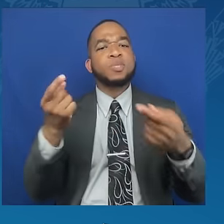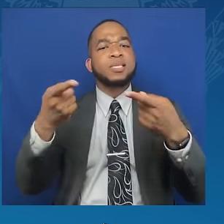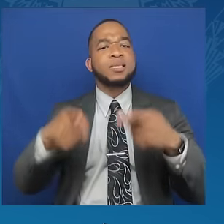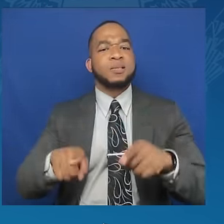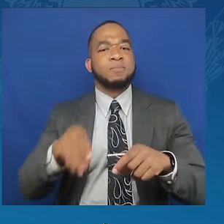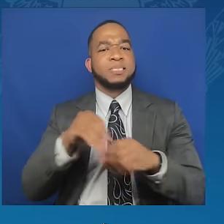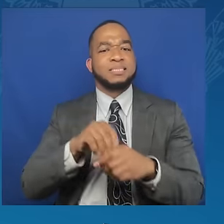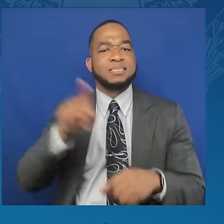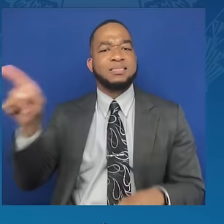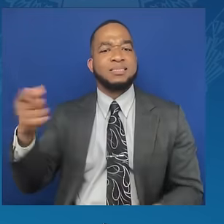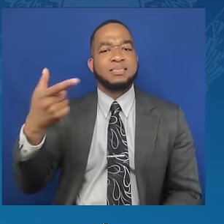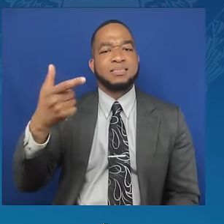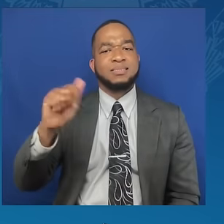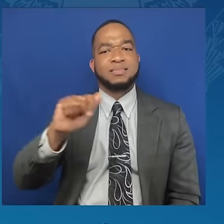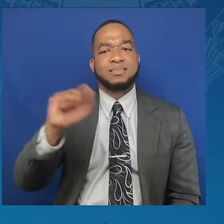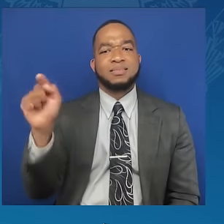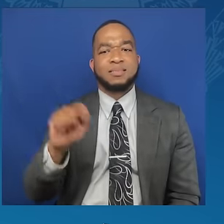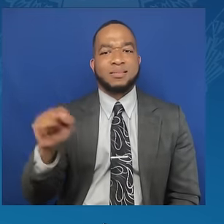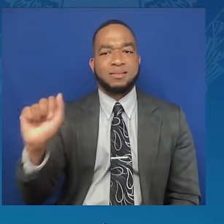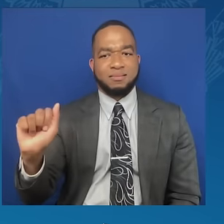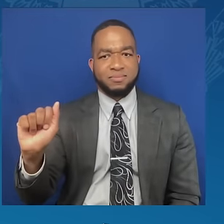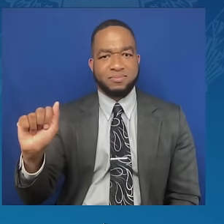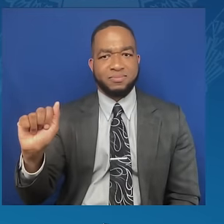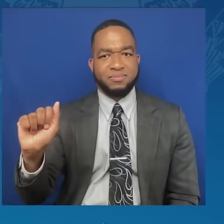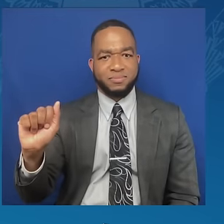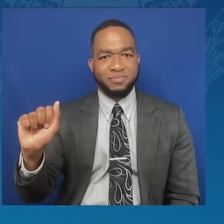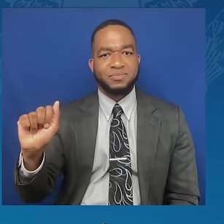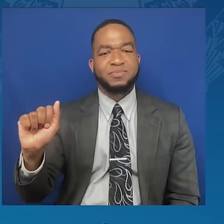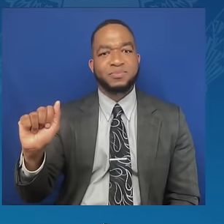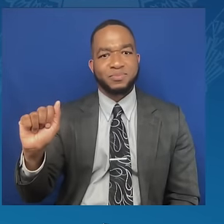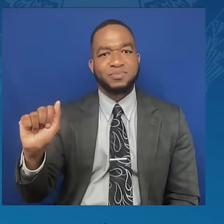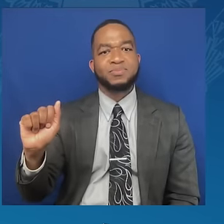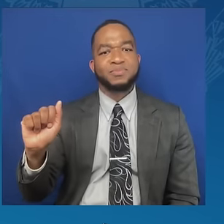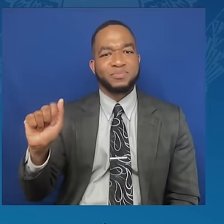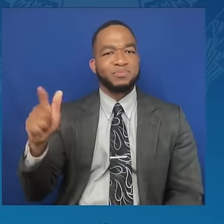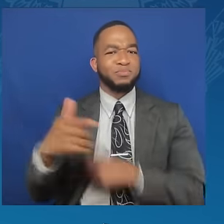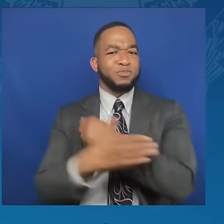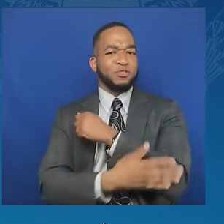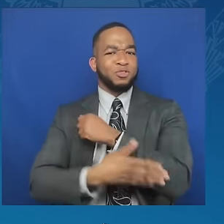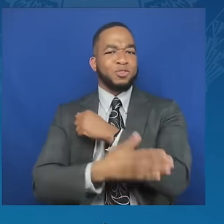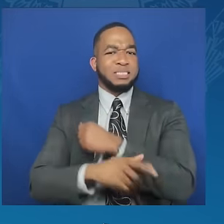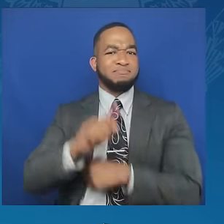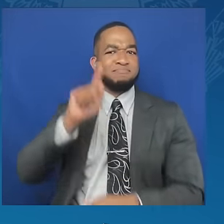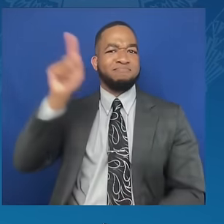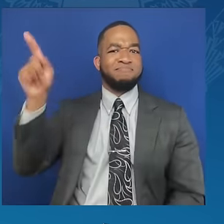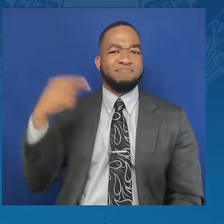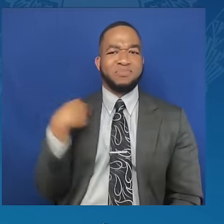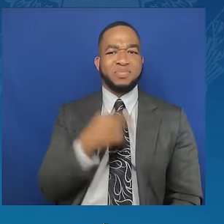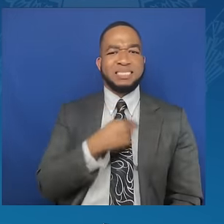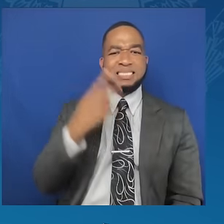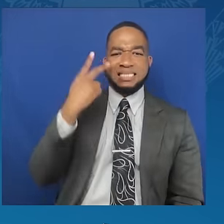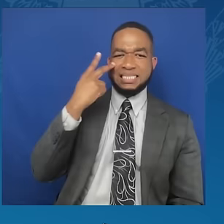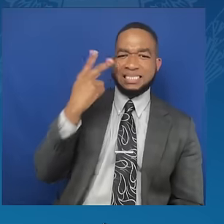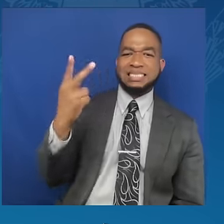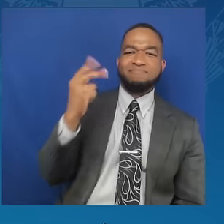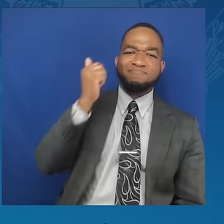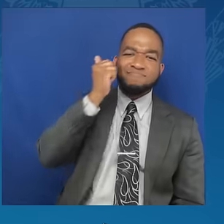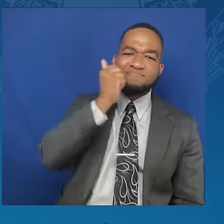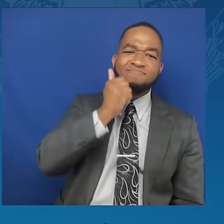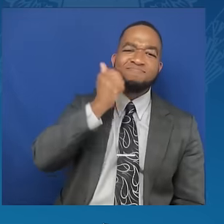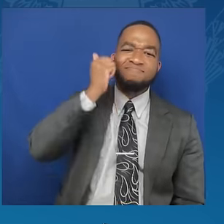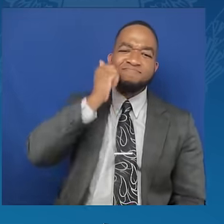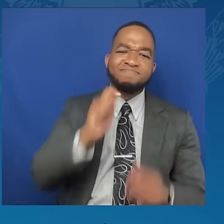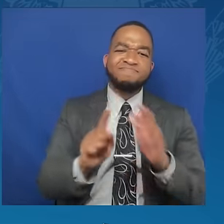What we are seeing every day in Gaza is devastating. We have seen reports of families